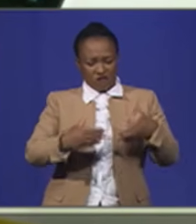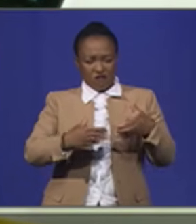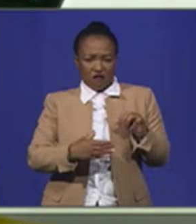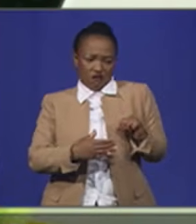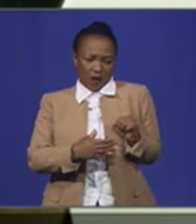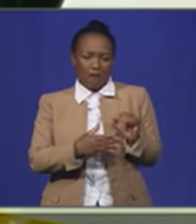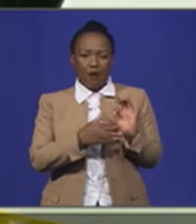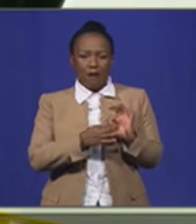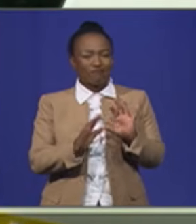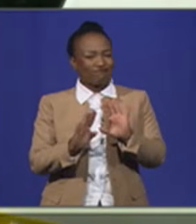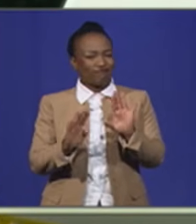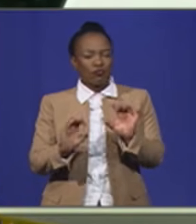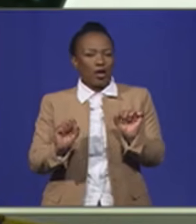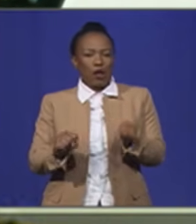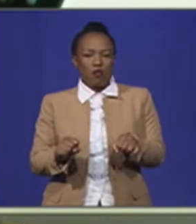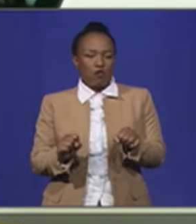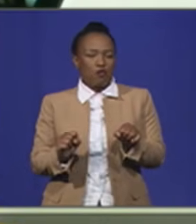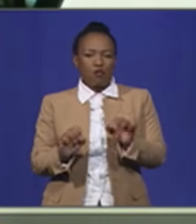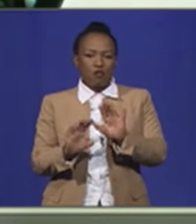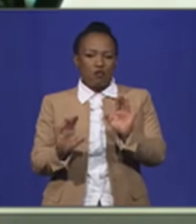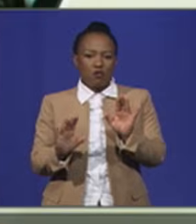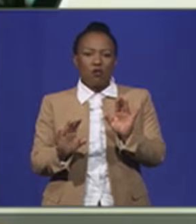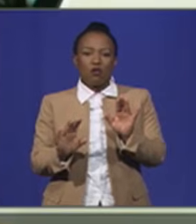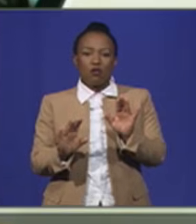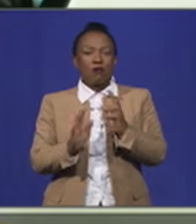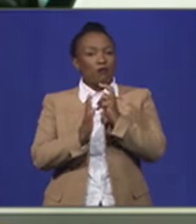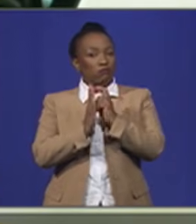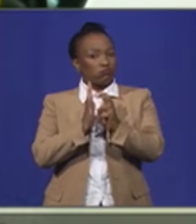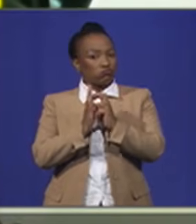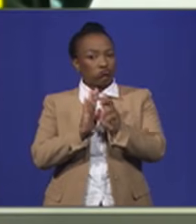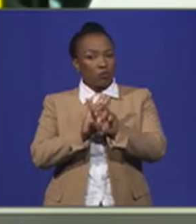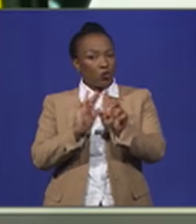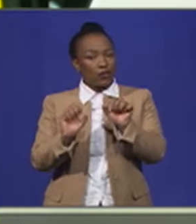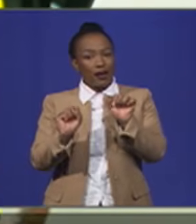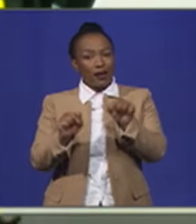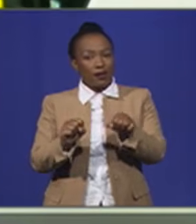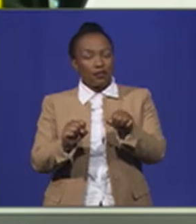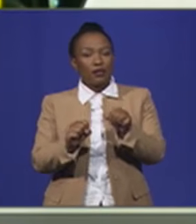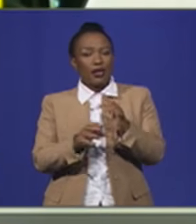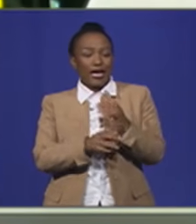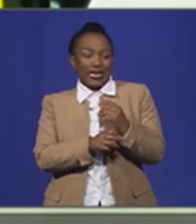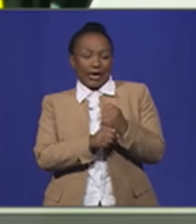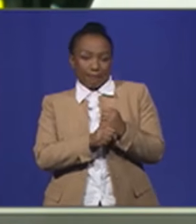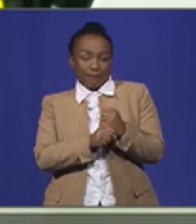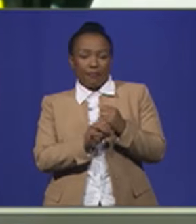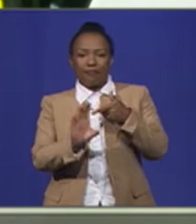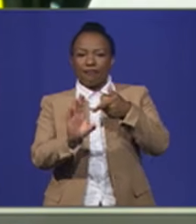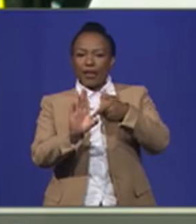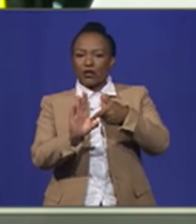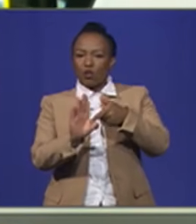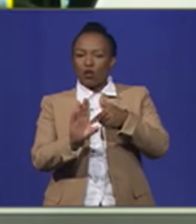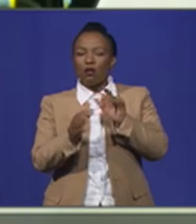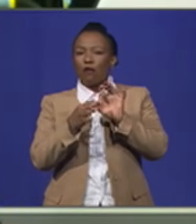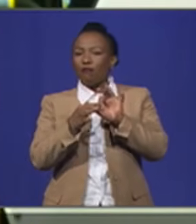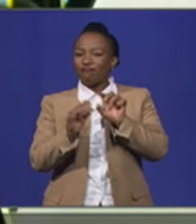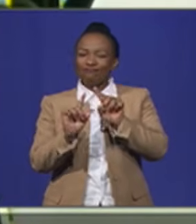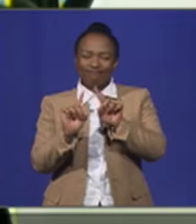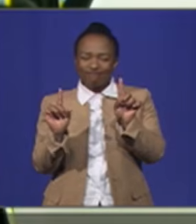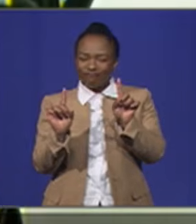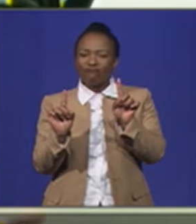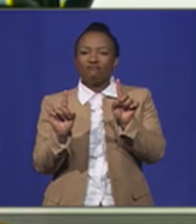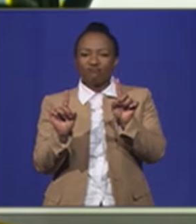mme ba tlhalosa gore ga ba letlelesega ka lebaka la gore o ka itse go molao ha o letle gore ka bela petrolo kgotsa lookwane ko gae ke ya mme